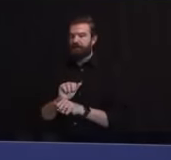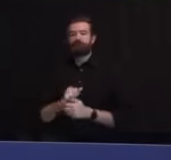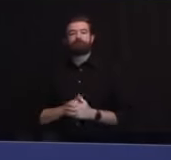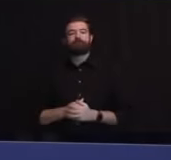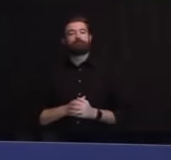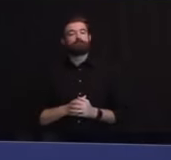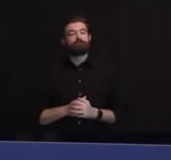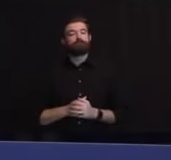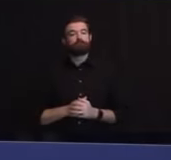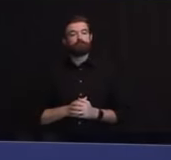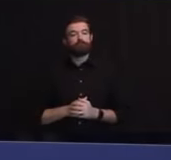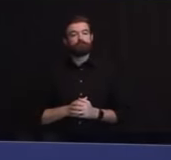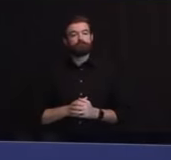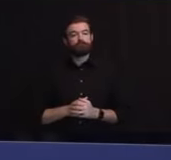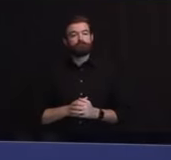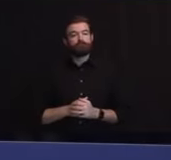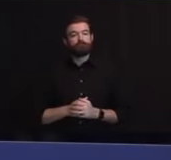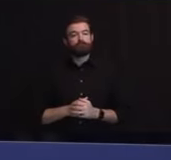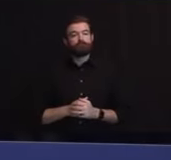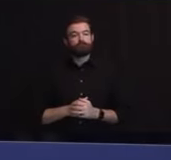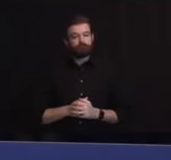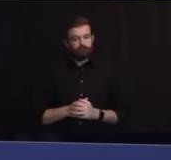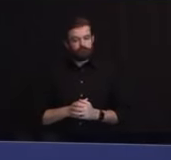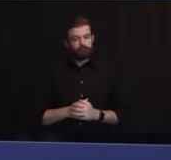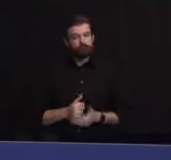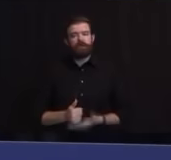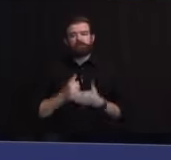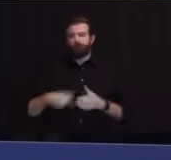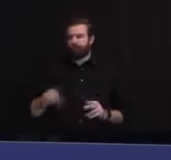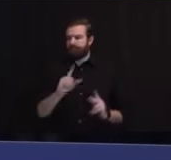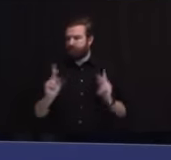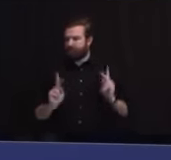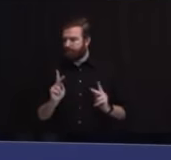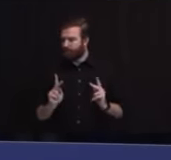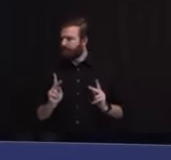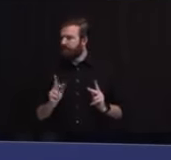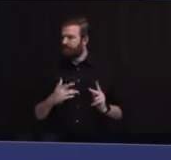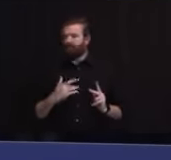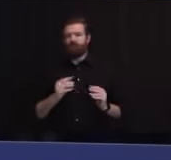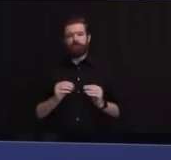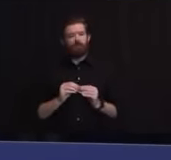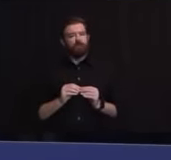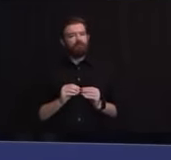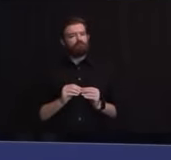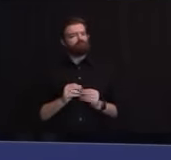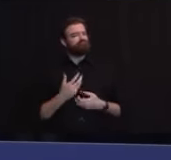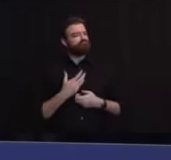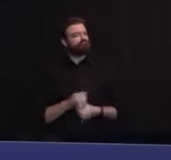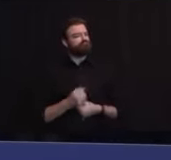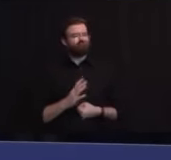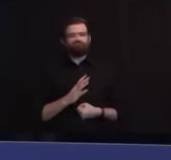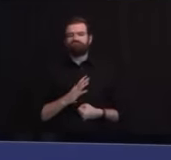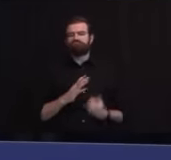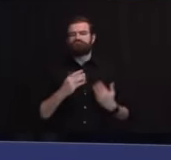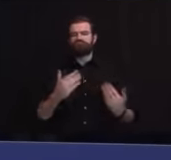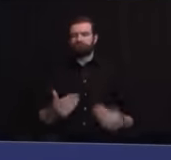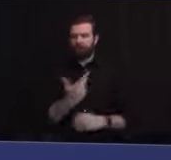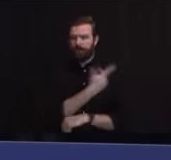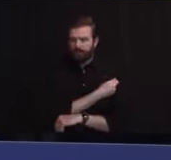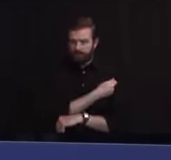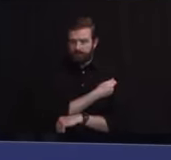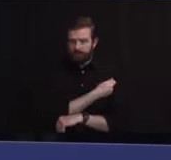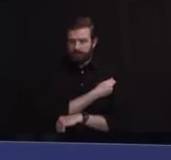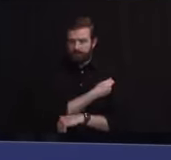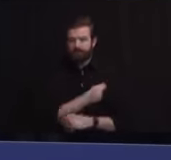confidence in and uptake of the COVID-19 vaccine, particularly in underserved communities or